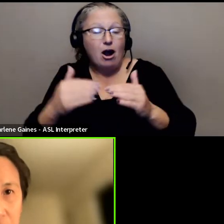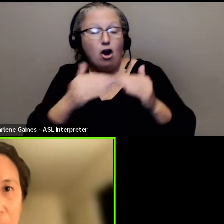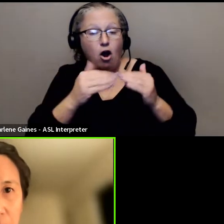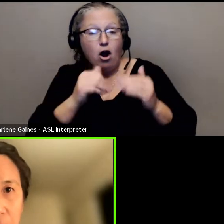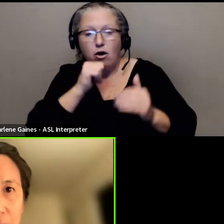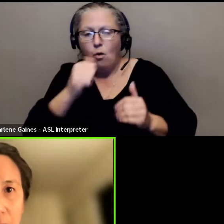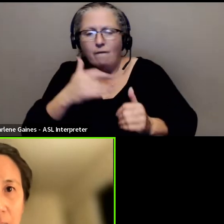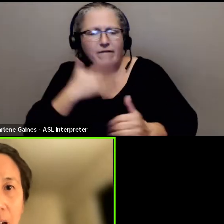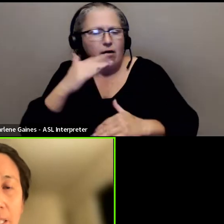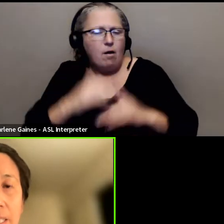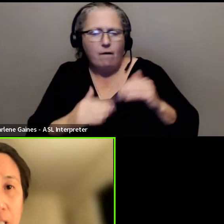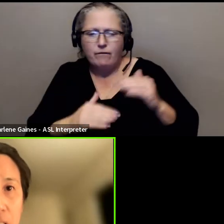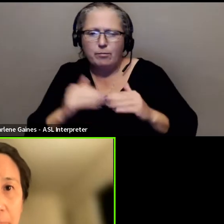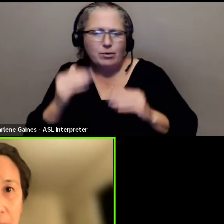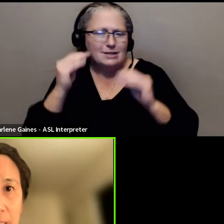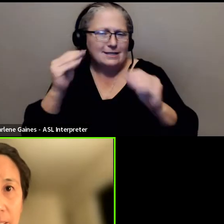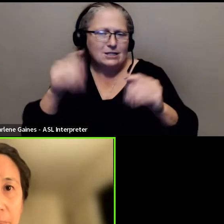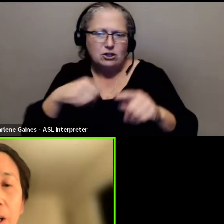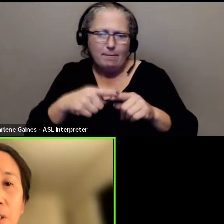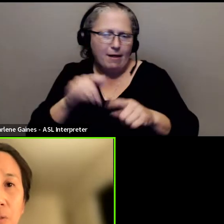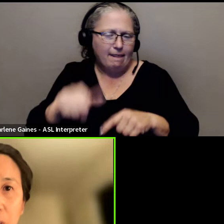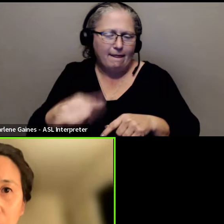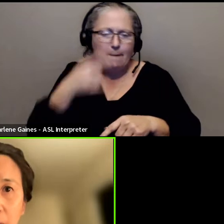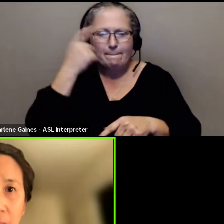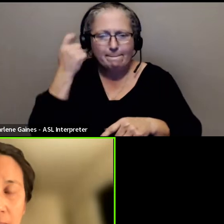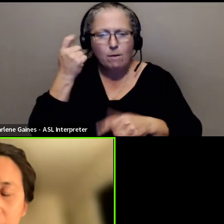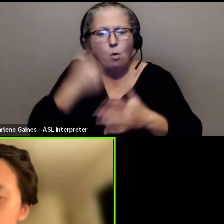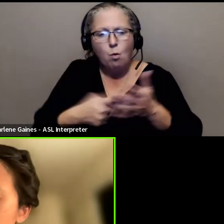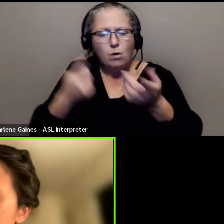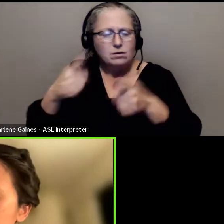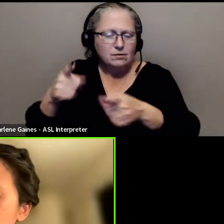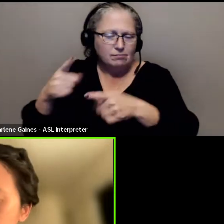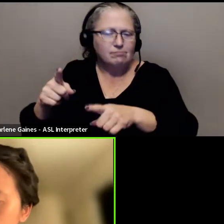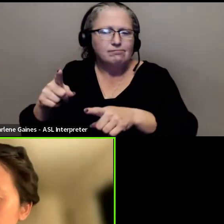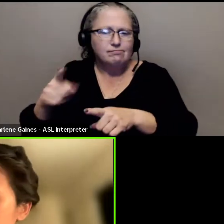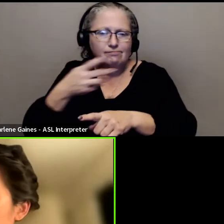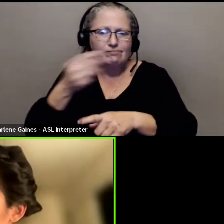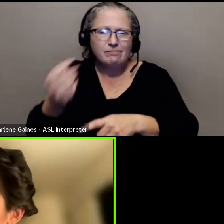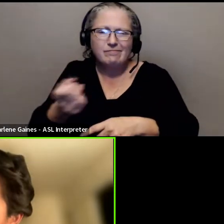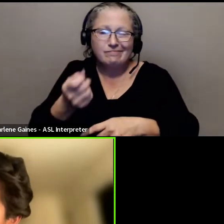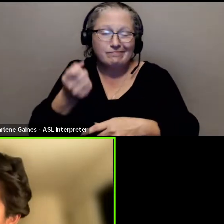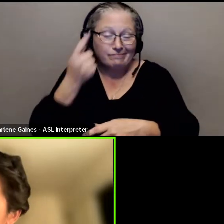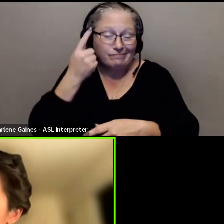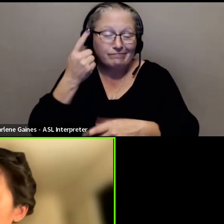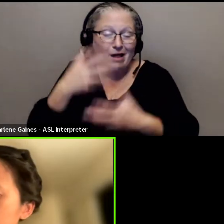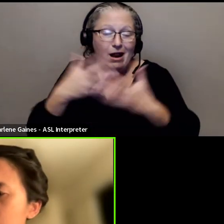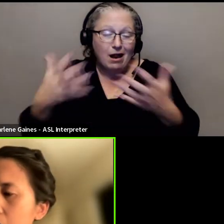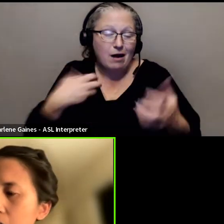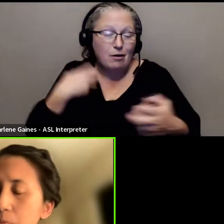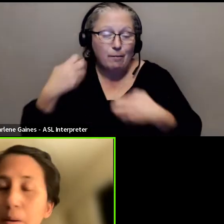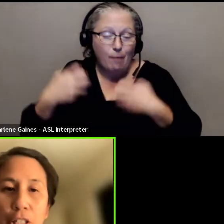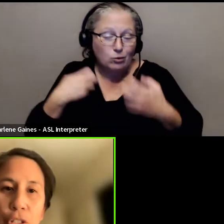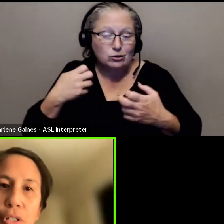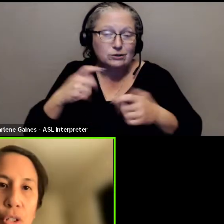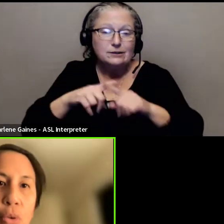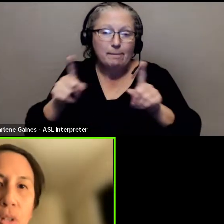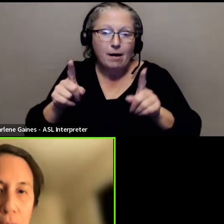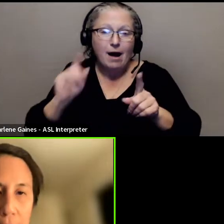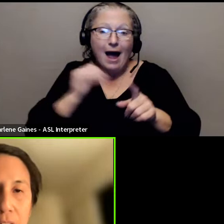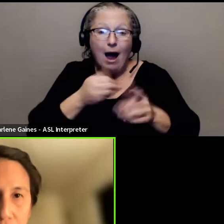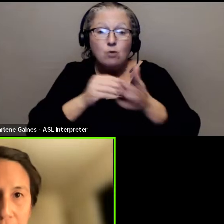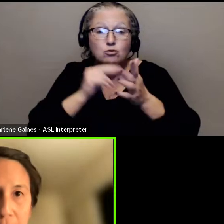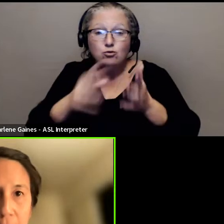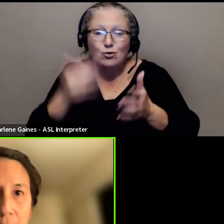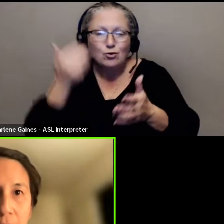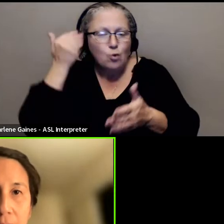feel comfortable teaching about it because of what's going on. And understandably, there's a lot of emotions, but our students don't